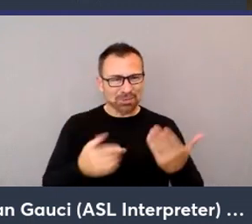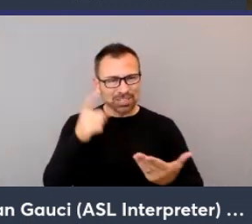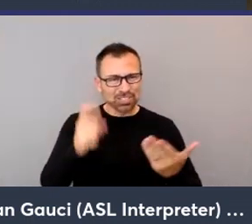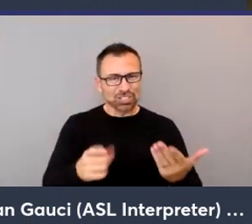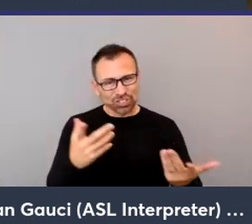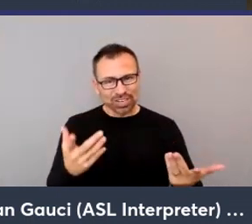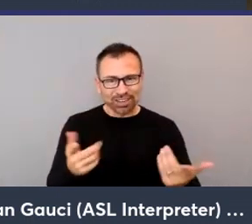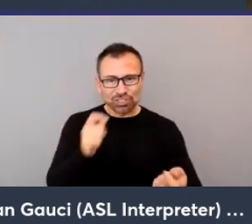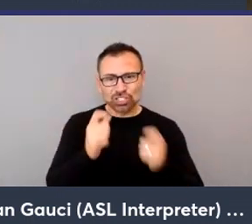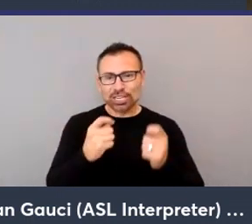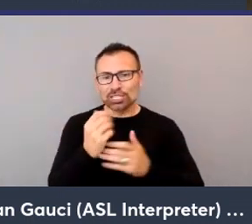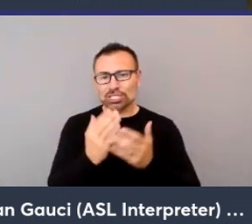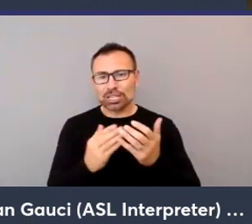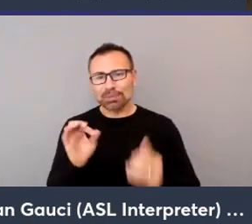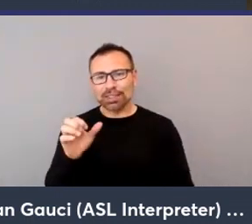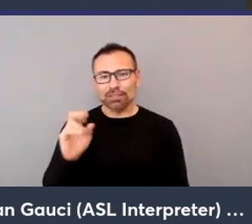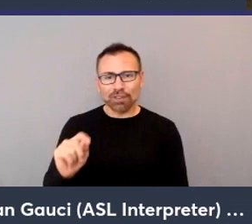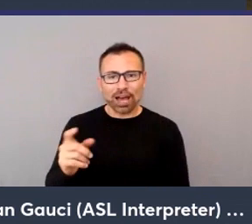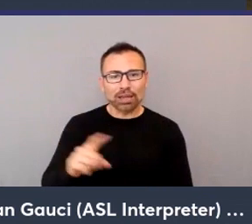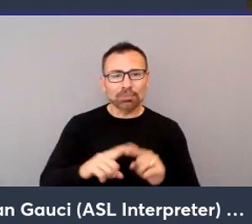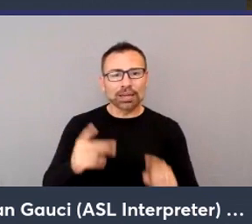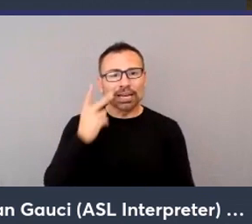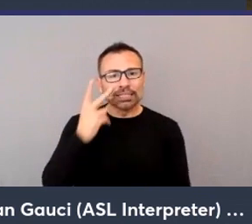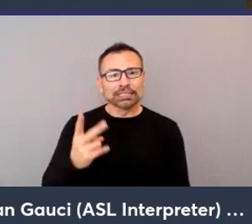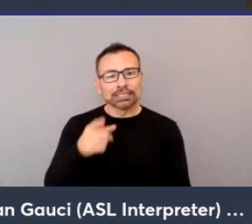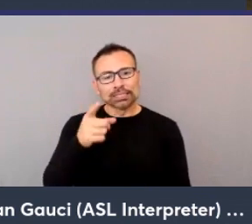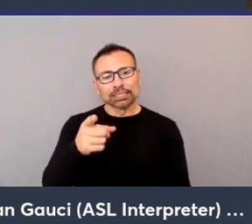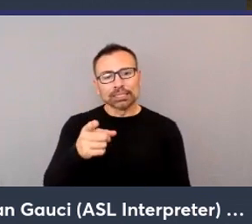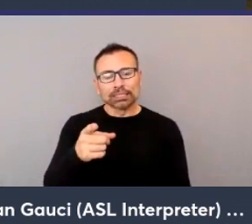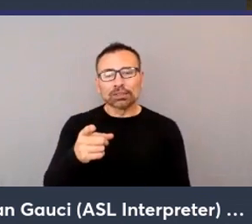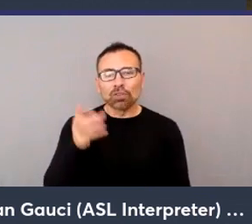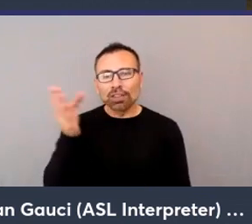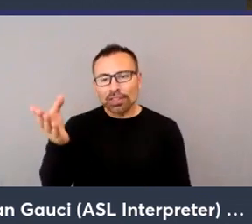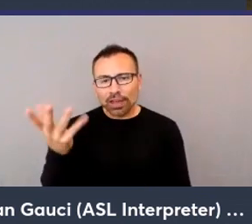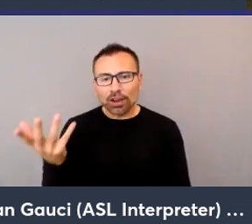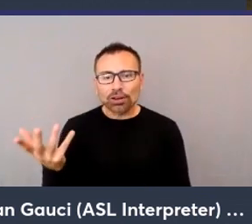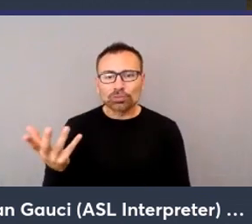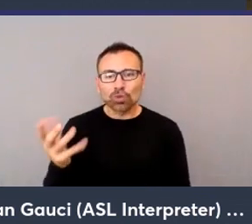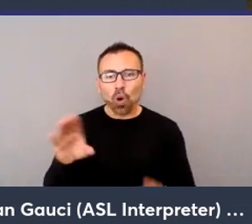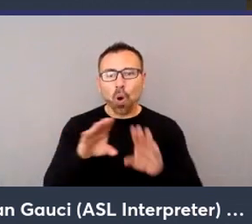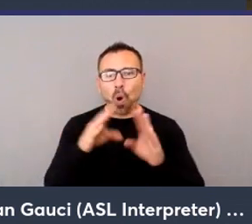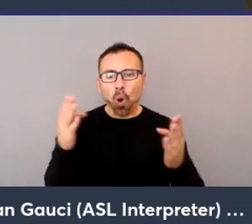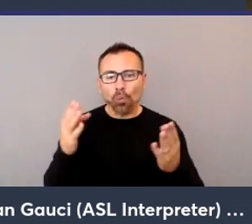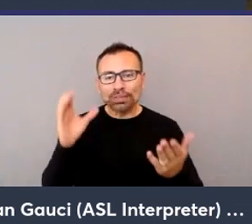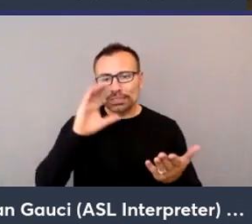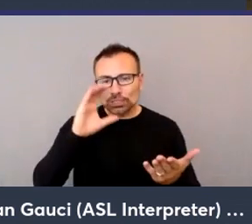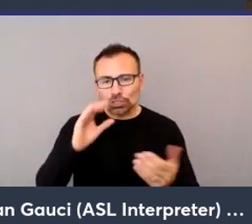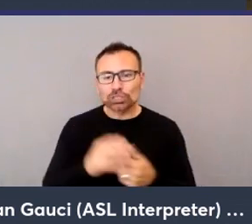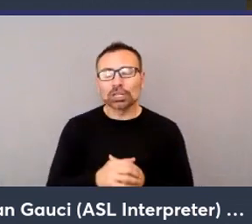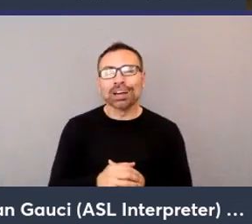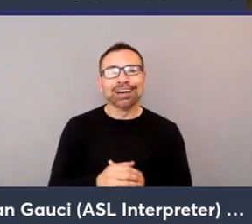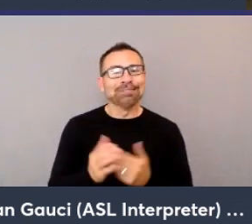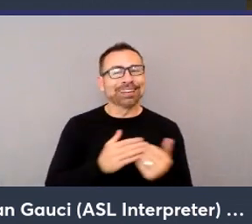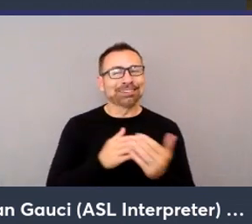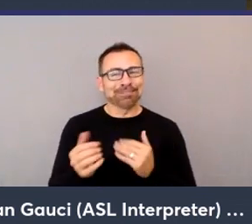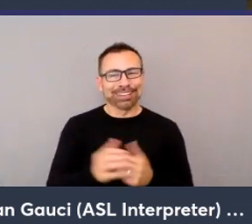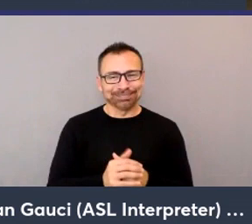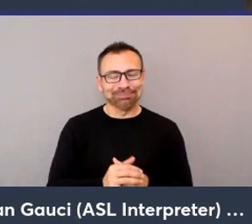there. I see OpenSearch H down, but that's okay. Anyway, let's focus on. We're amongst friends here. We're good.